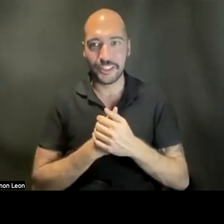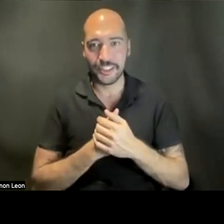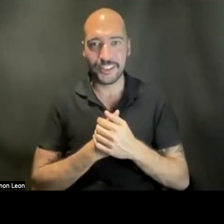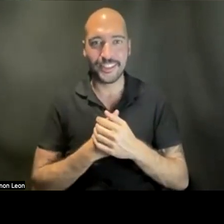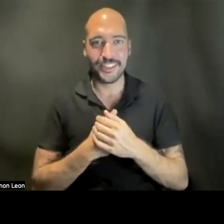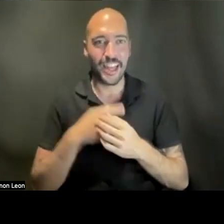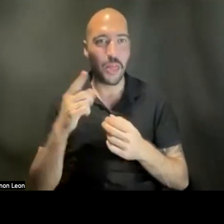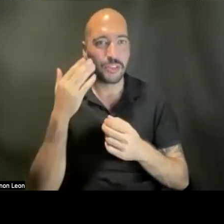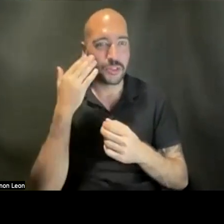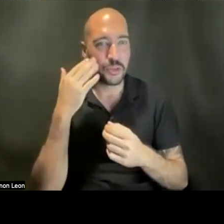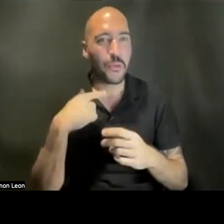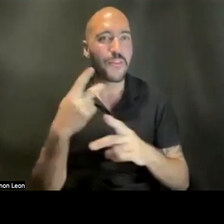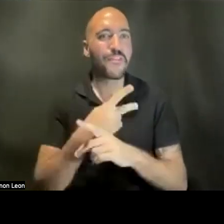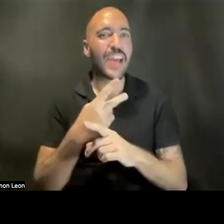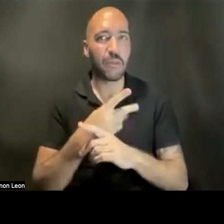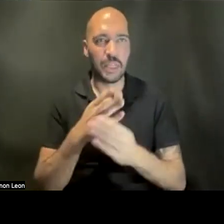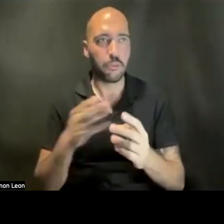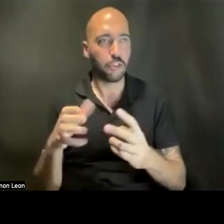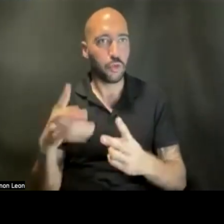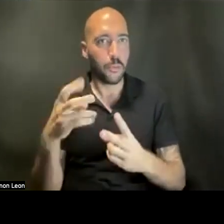I was going to figure out some way to do both.